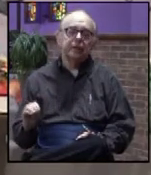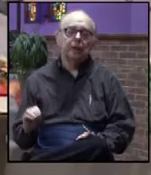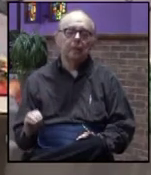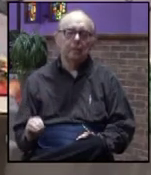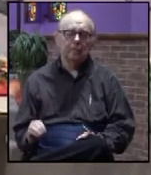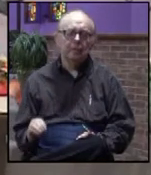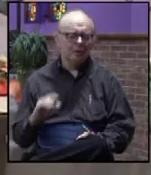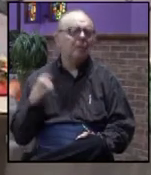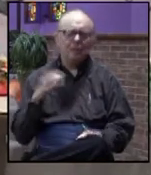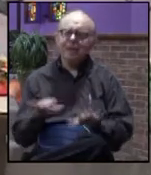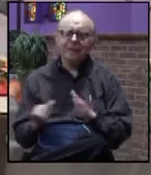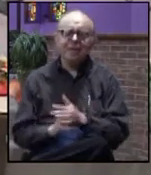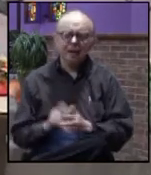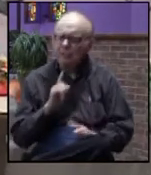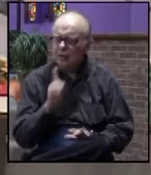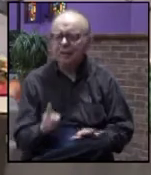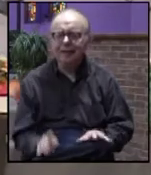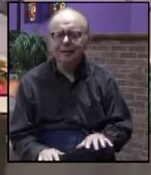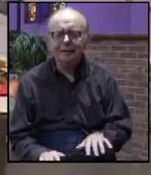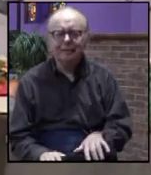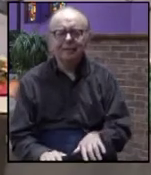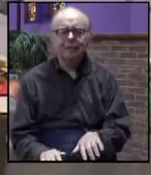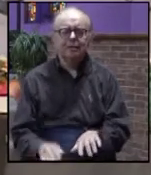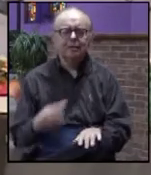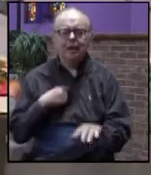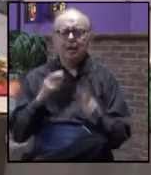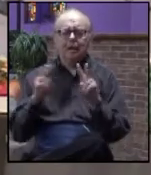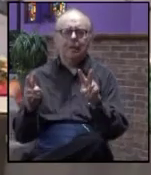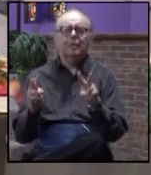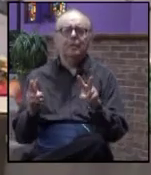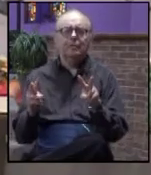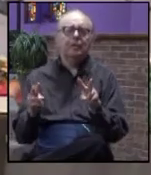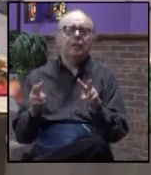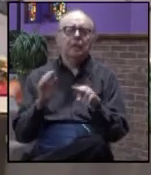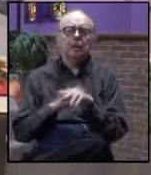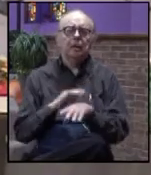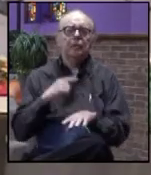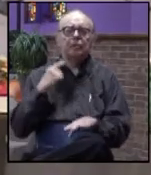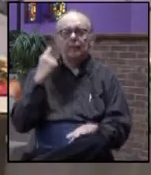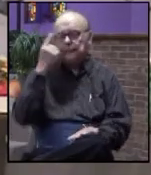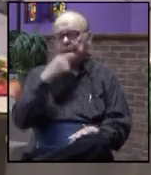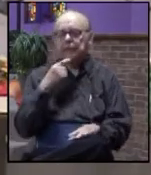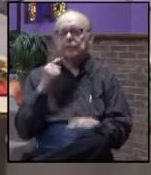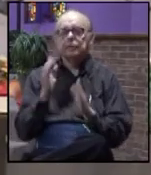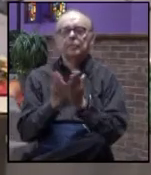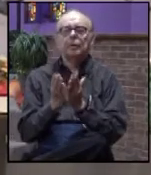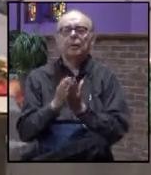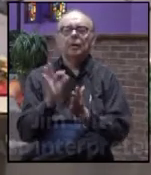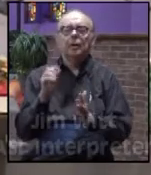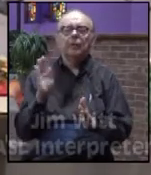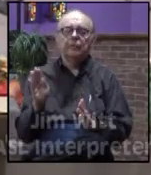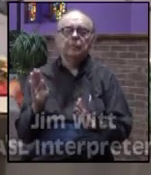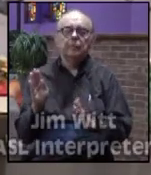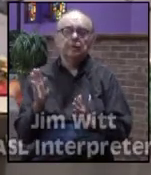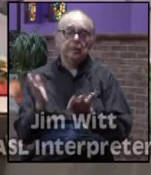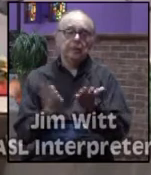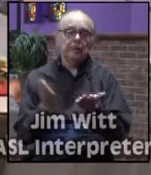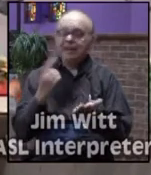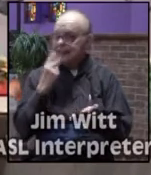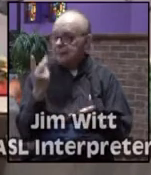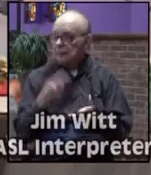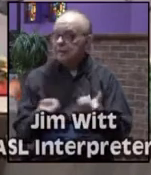We did. I watched on Facebook. You know, I could watch and see what was going